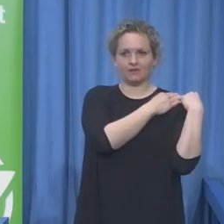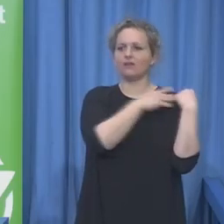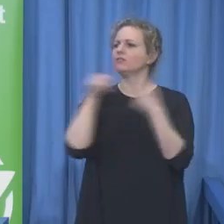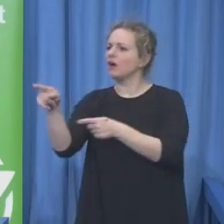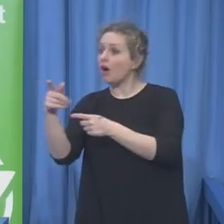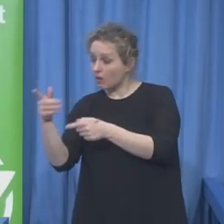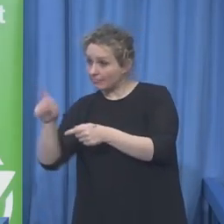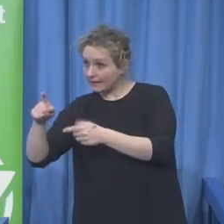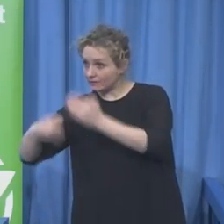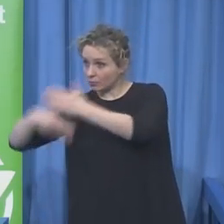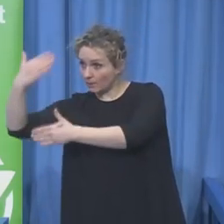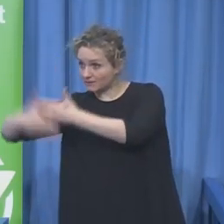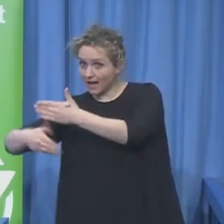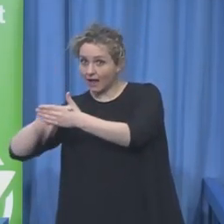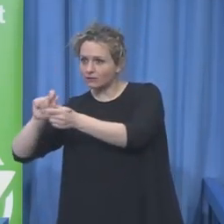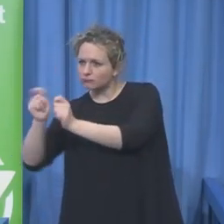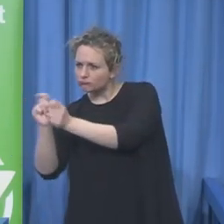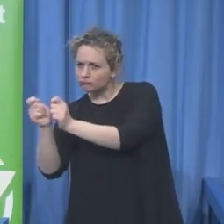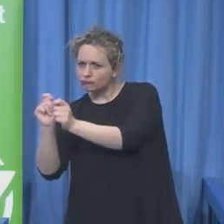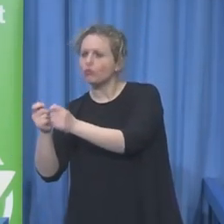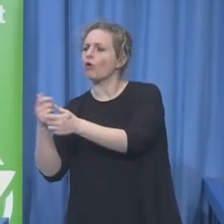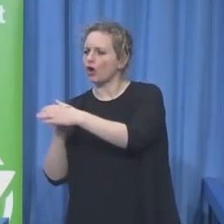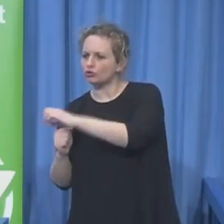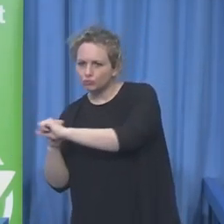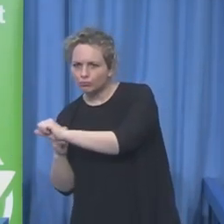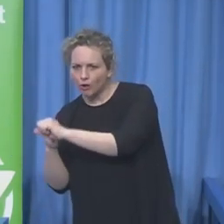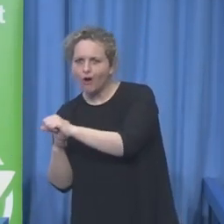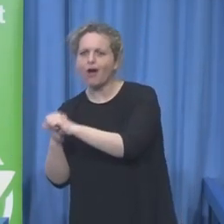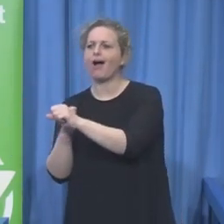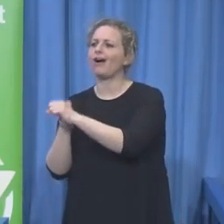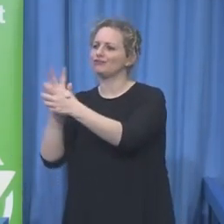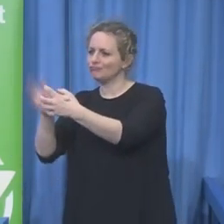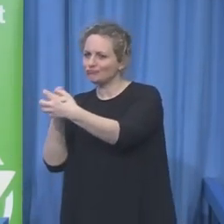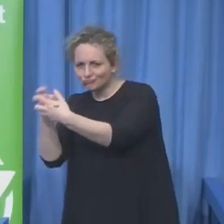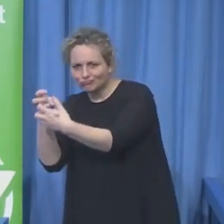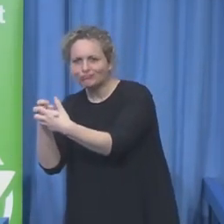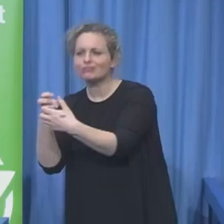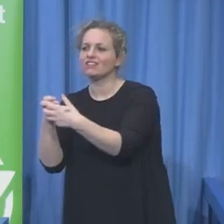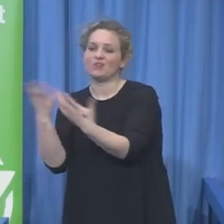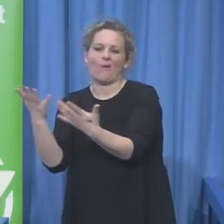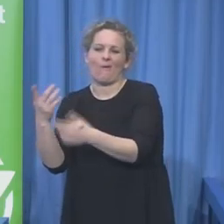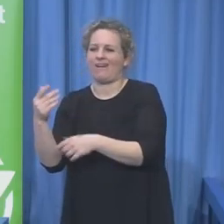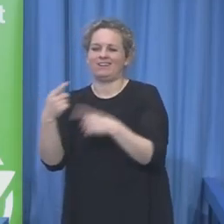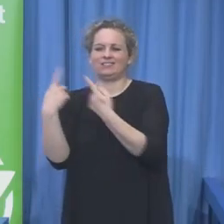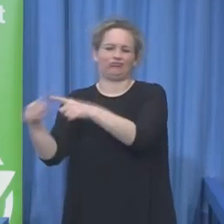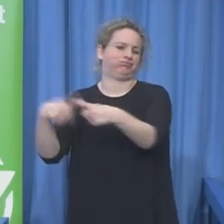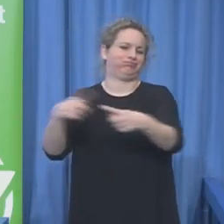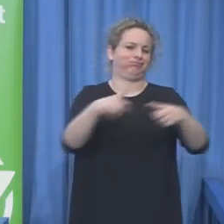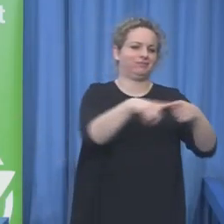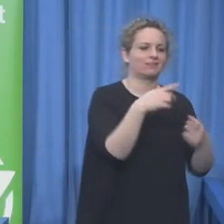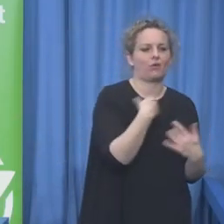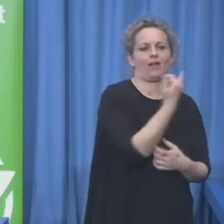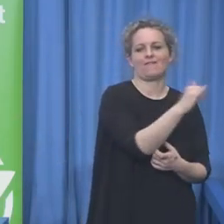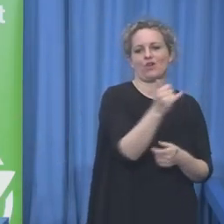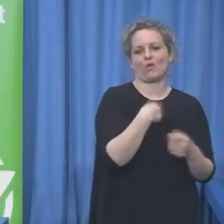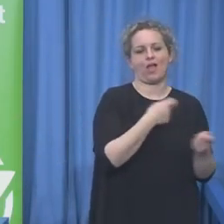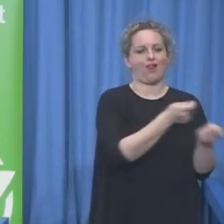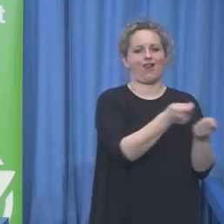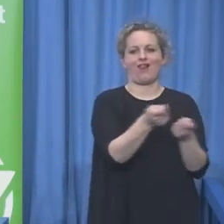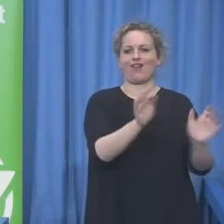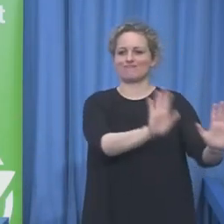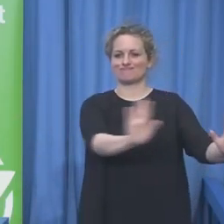We have three main positions in our team. We have the recovery expert, we have the supported employment expert, and